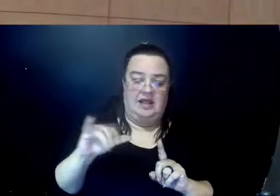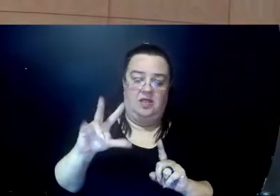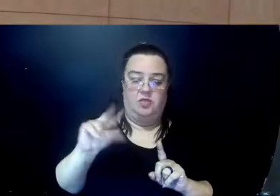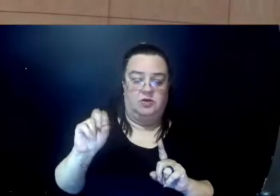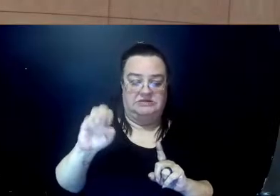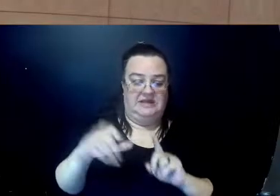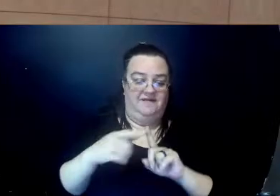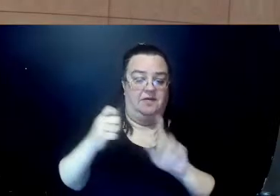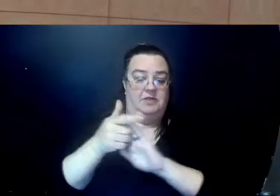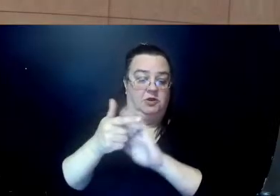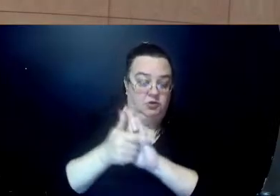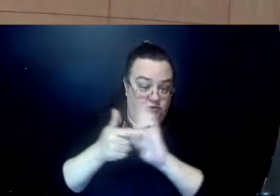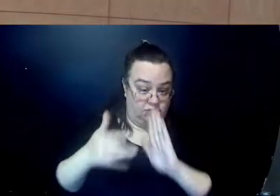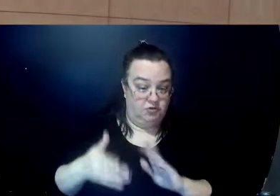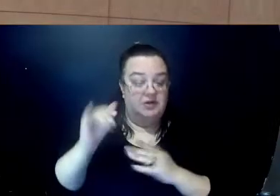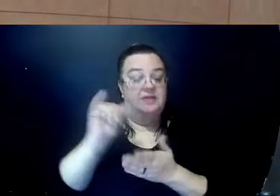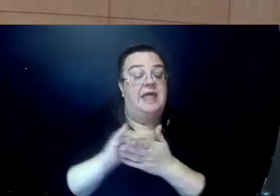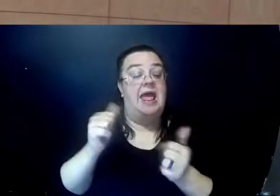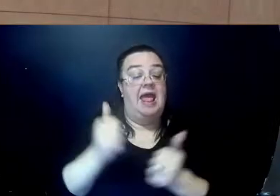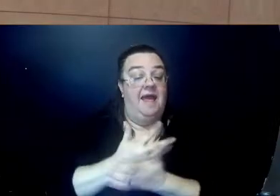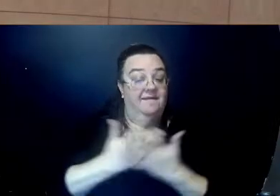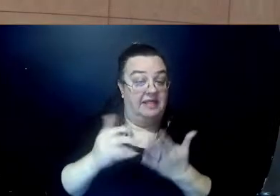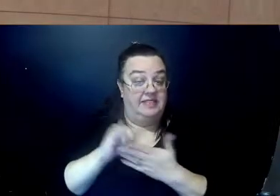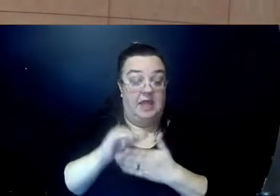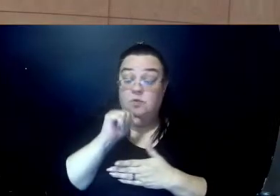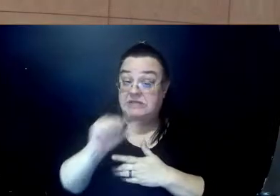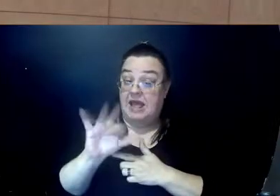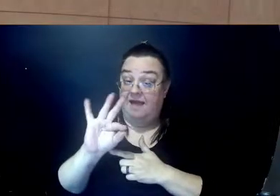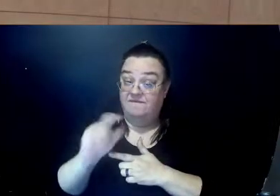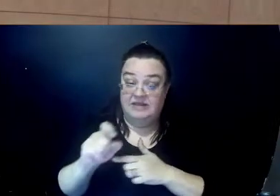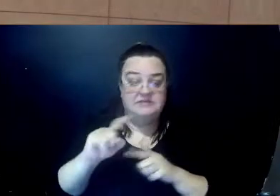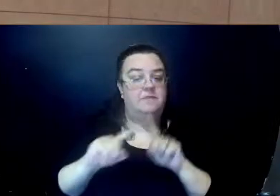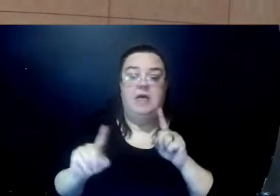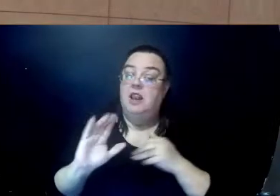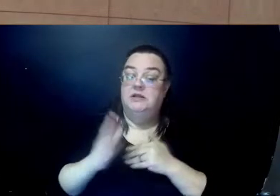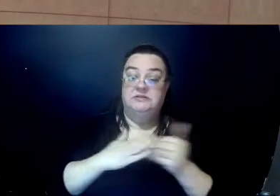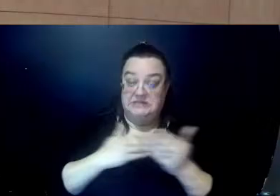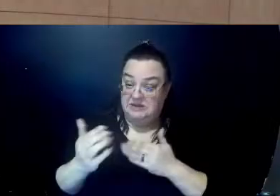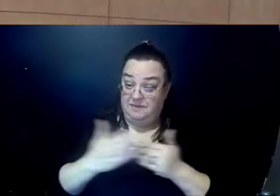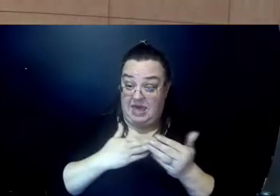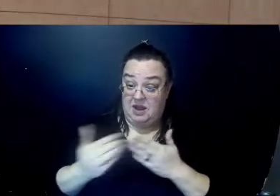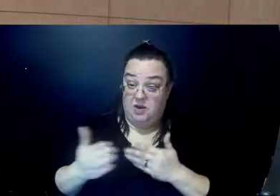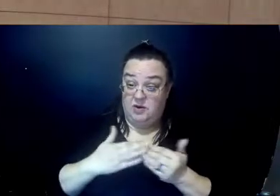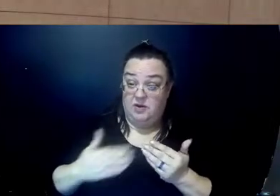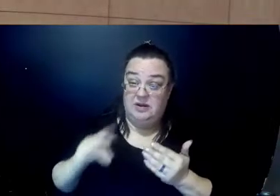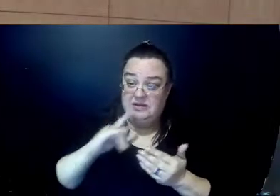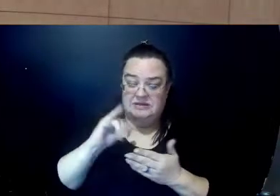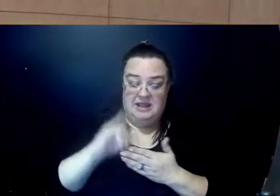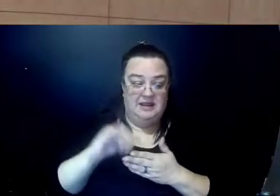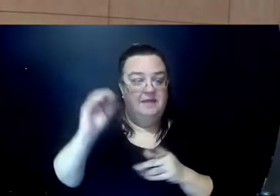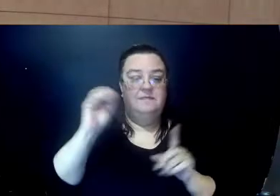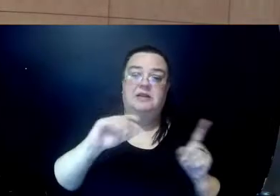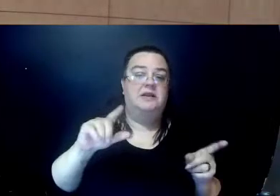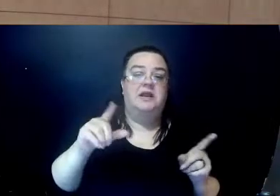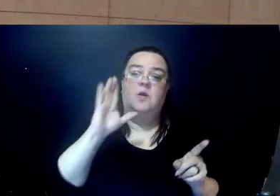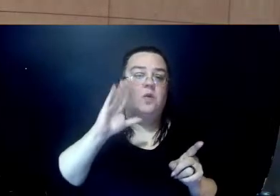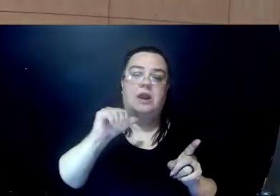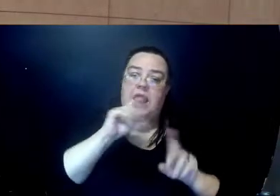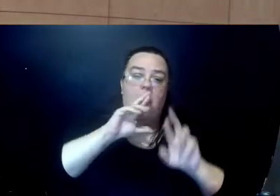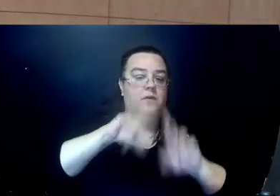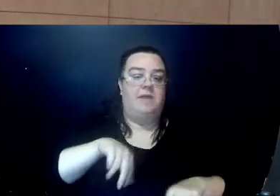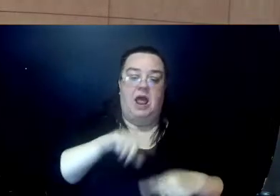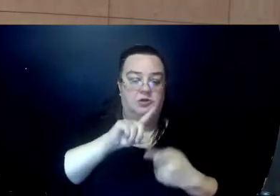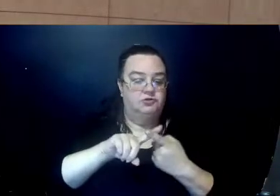that everything was not fixed, but it doesn't matter? Is that the The opinion? attorney's not going to respond to public